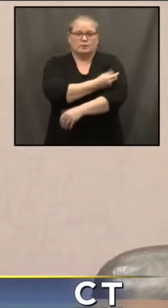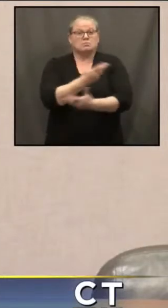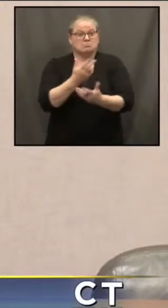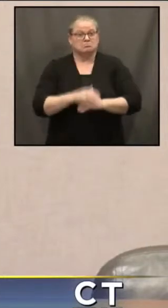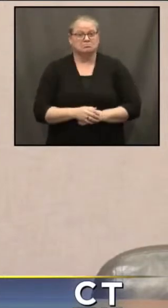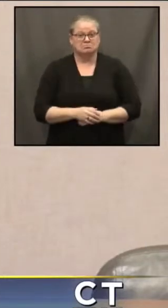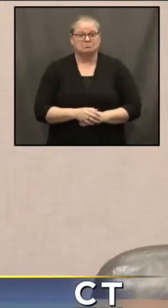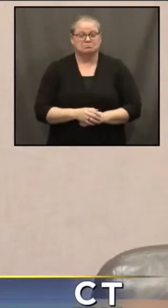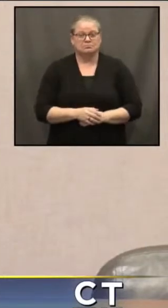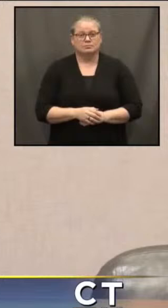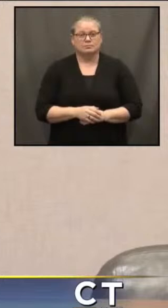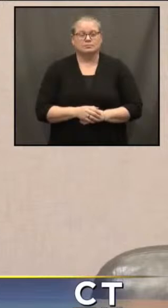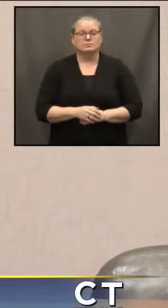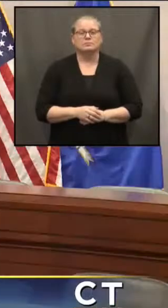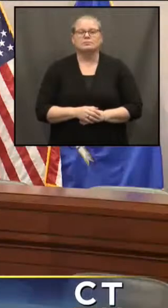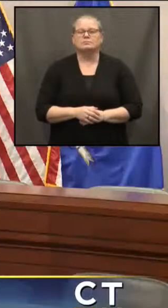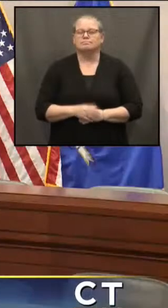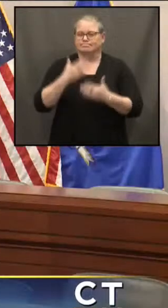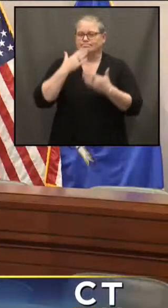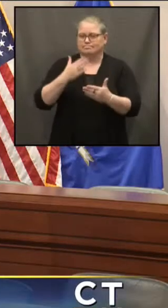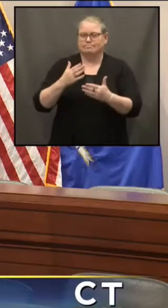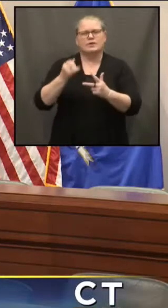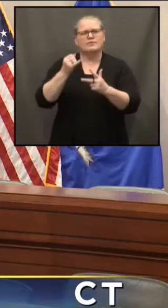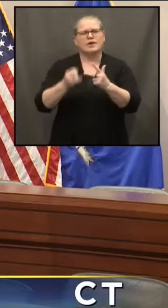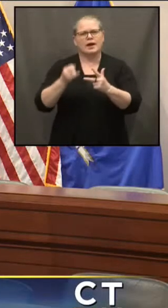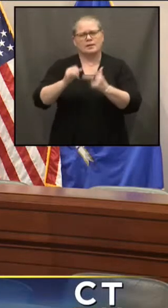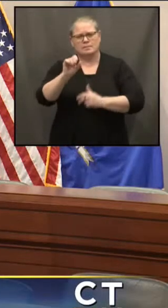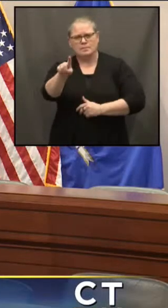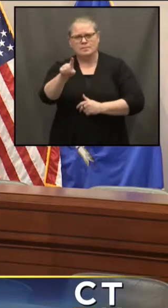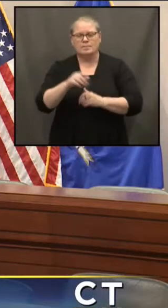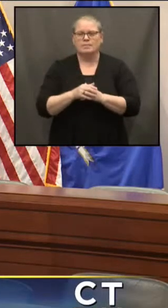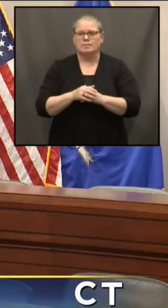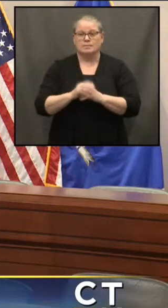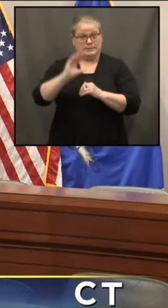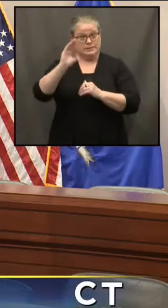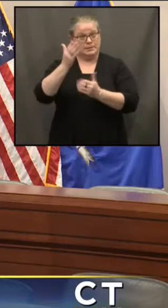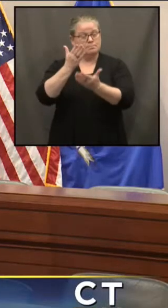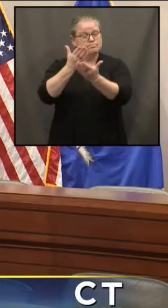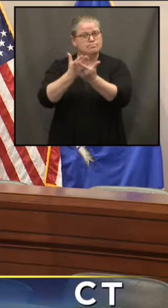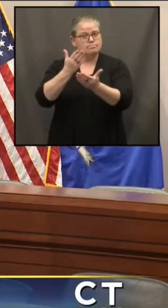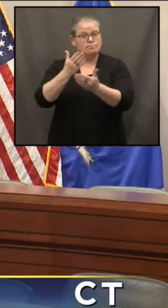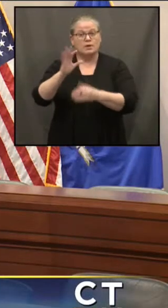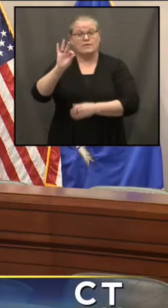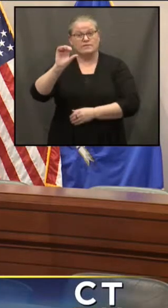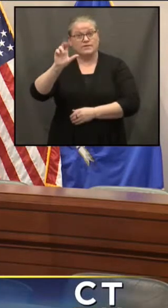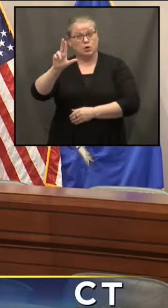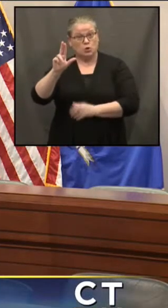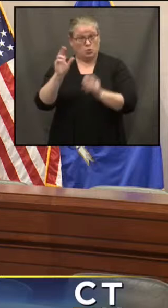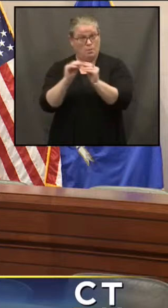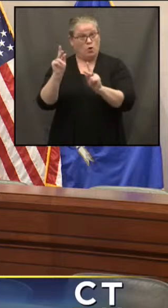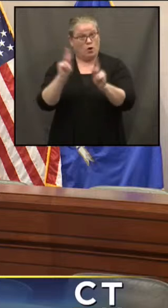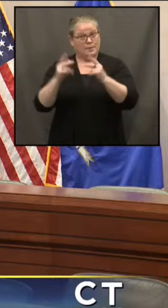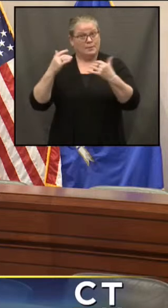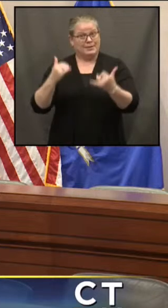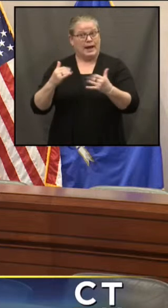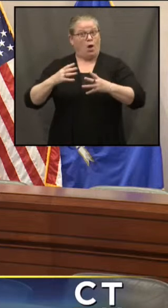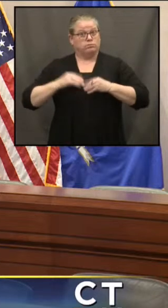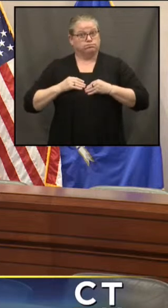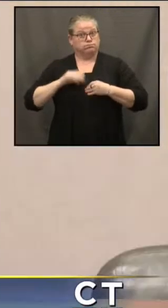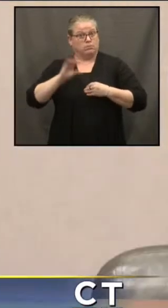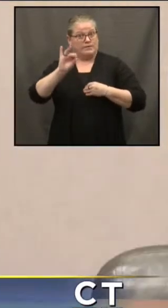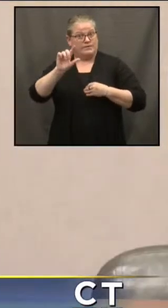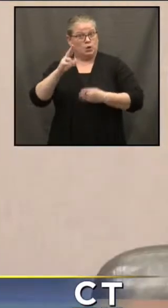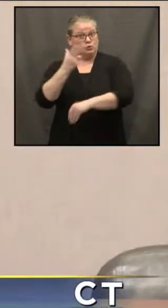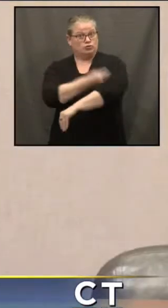And finally, is there evidence that more people are getting flu shots in this atmosphere? Yes, so we've had